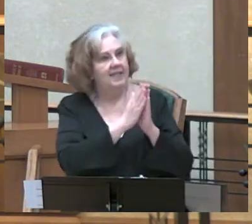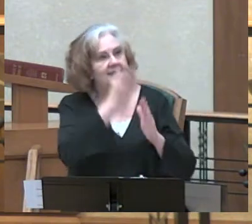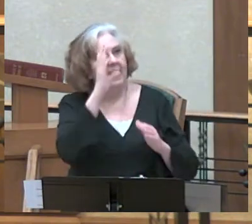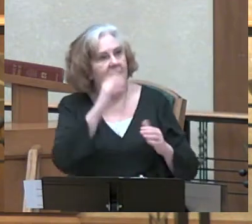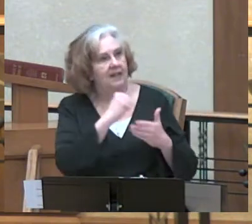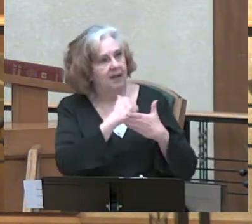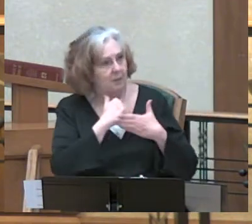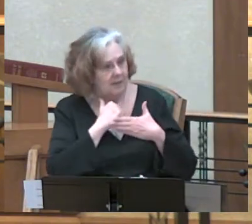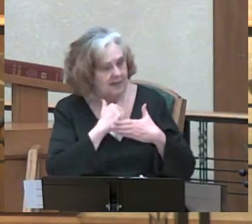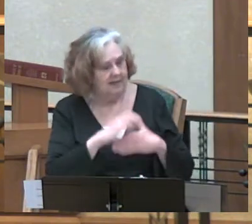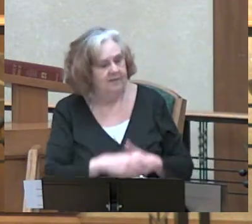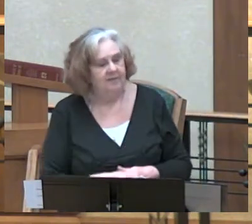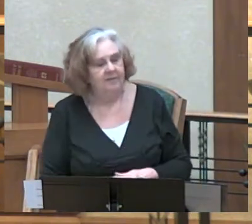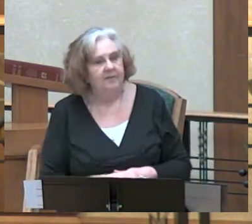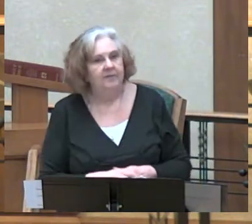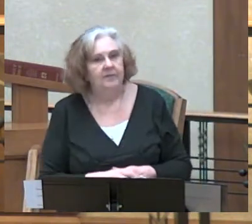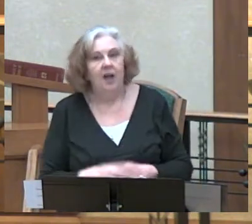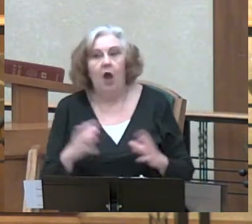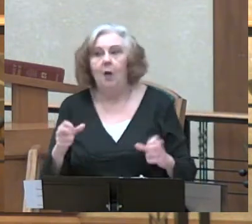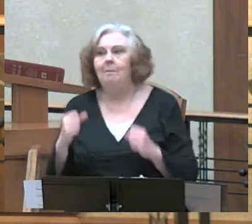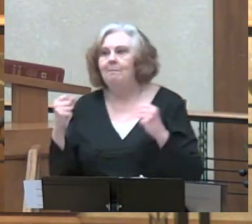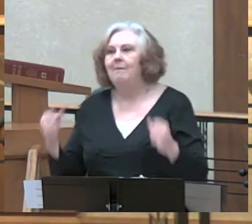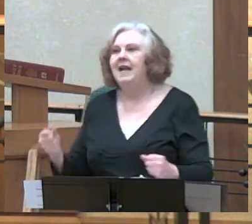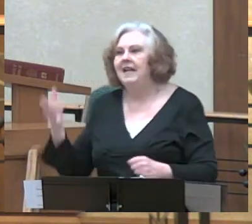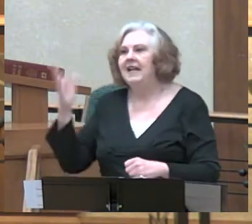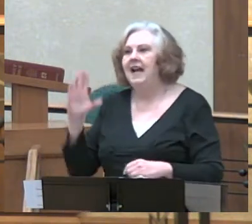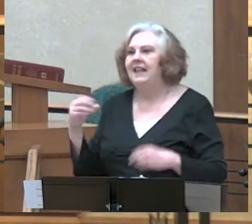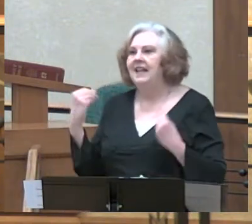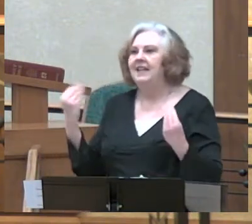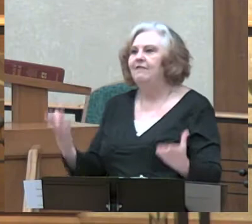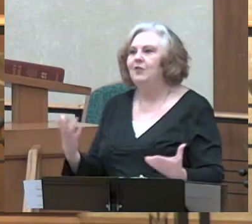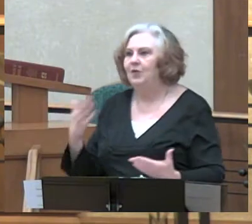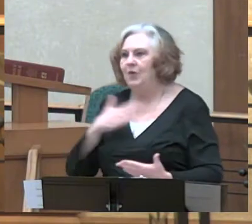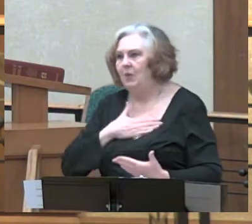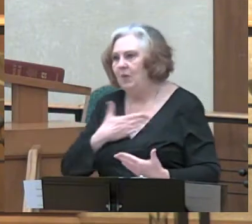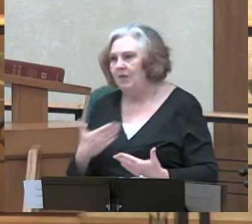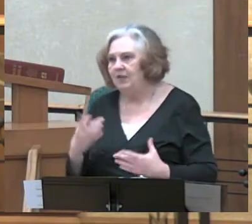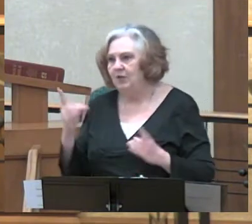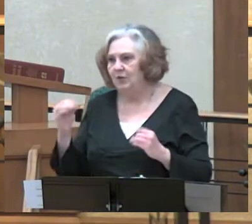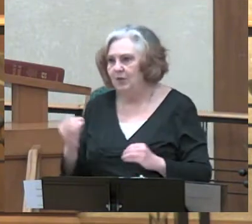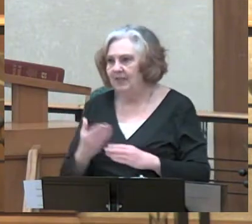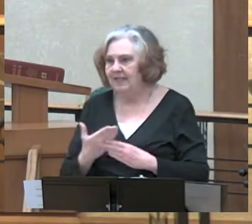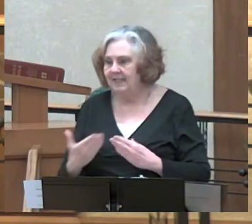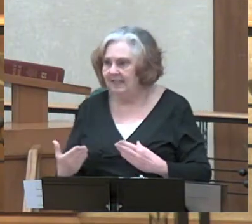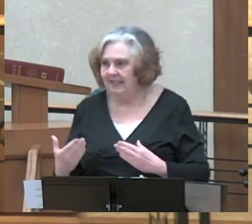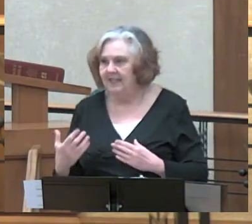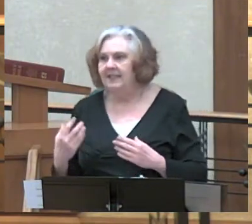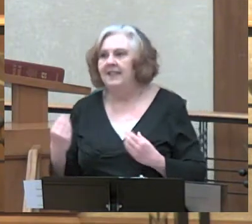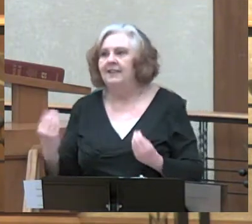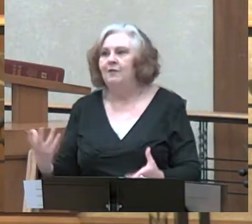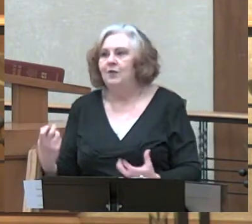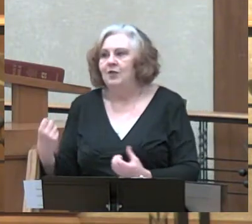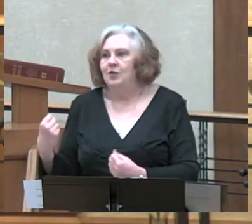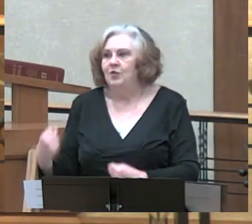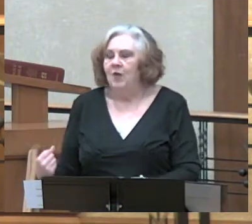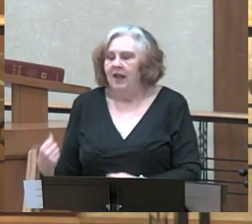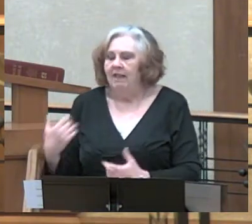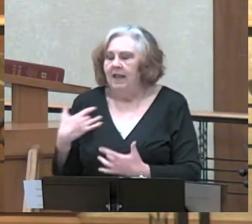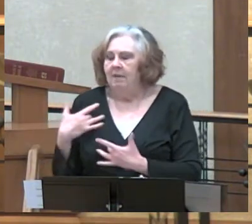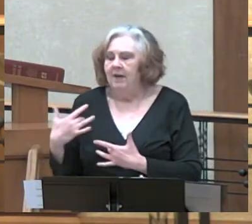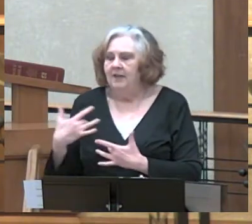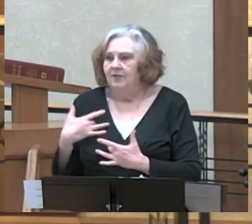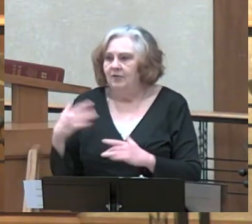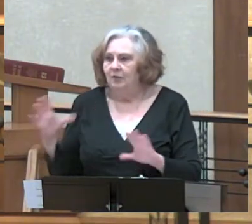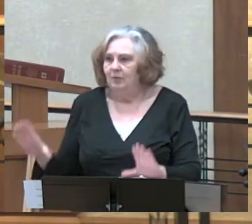me. Almighty God, who has given you the will to do these things, graciously give you the strength and compassion to perform